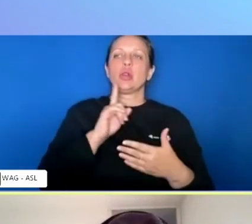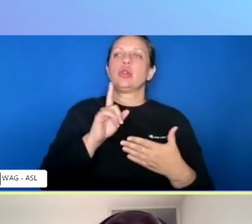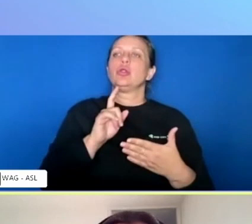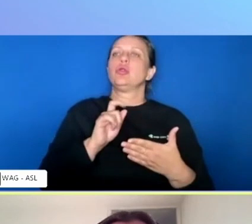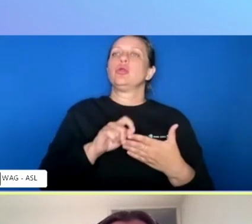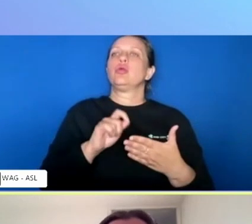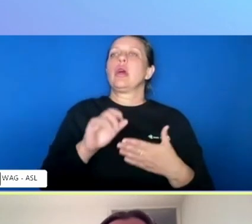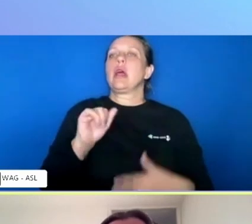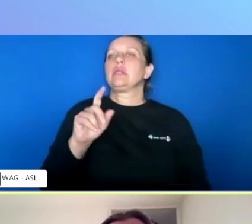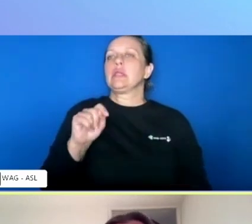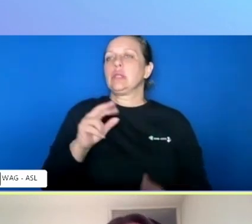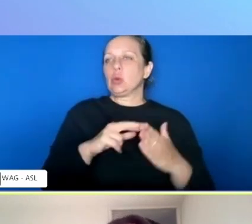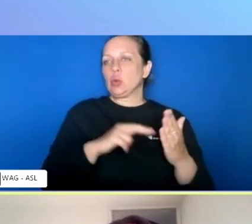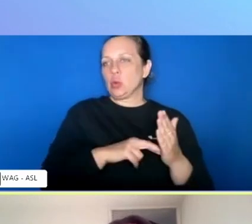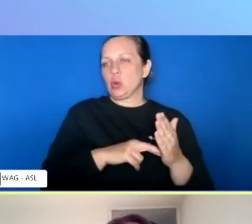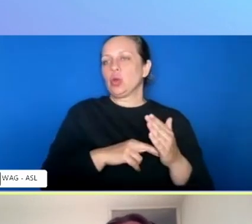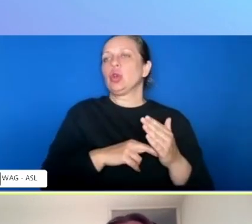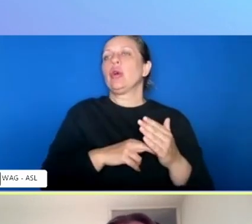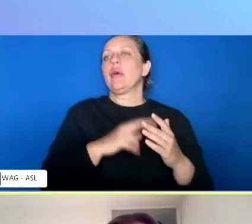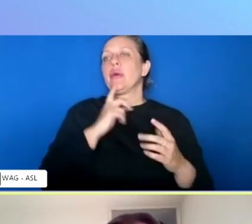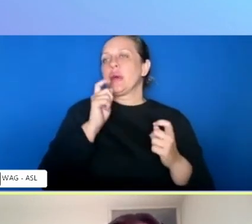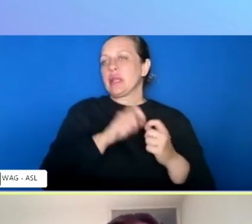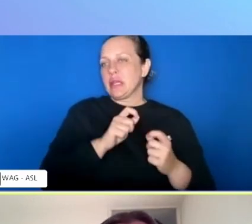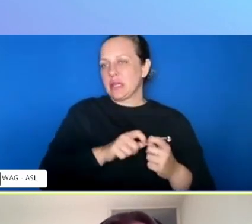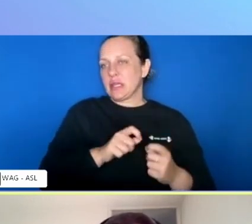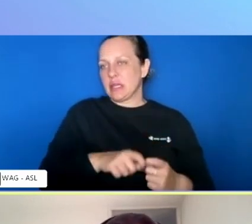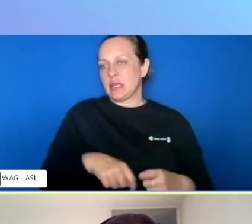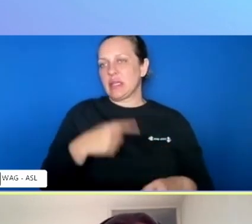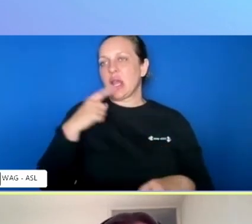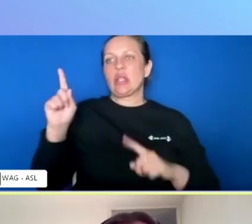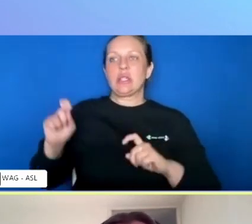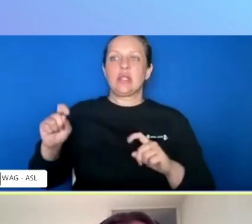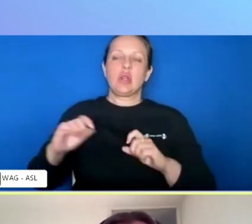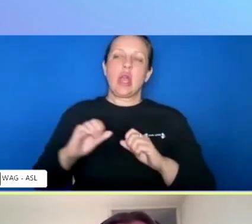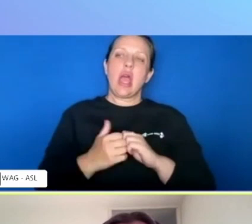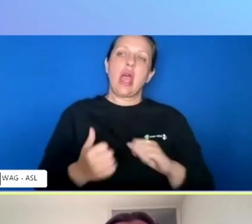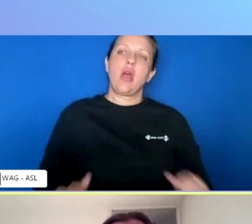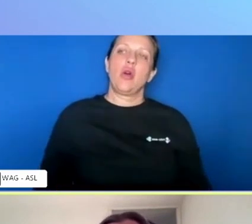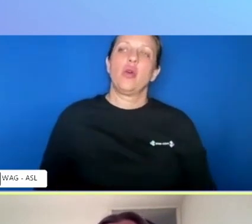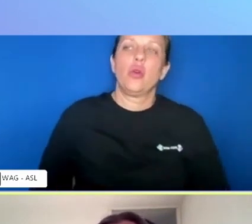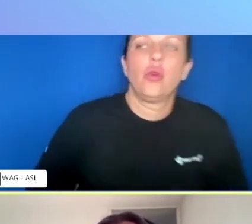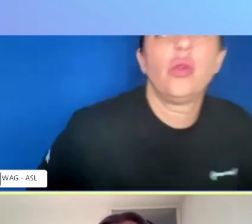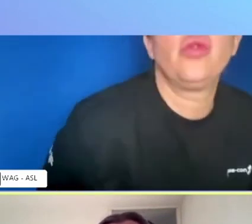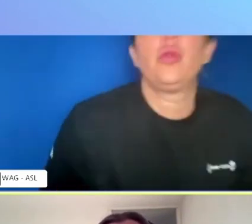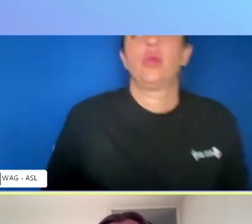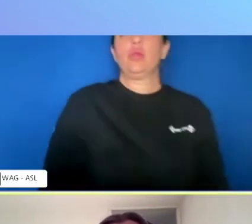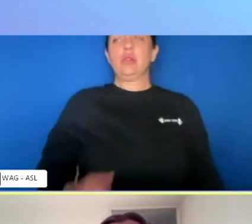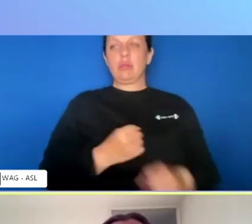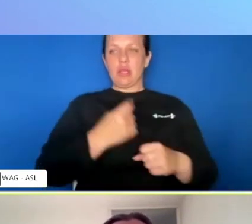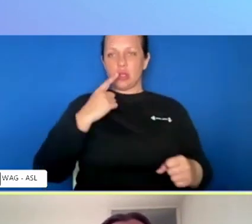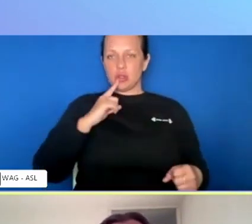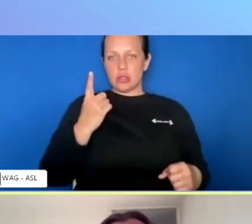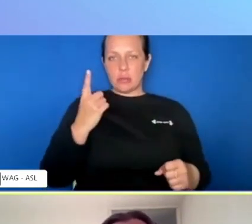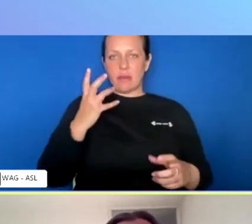ACT rules, which in great detail tell testers how to make sure that something fits